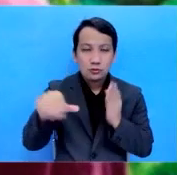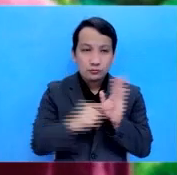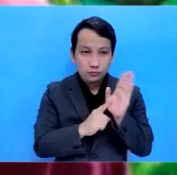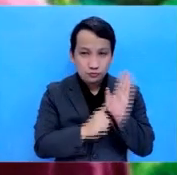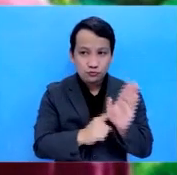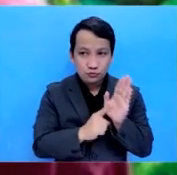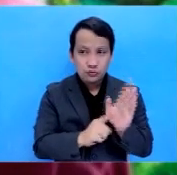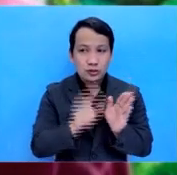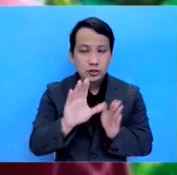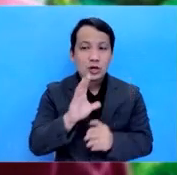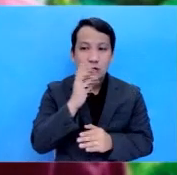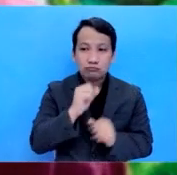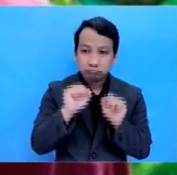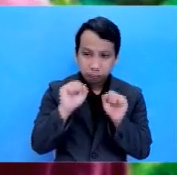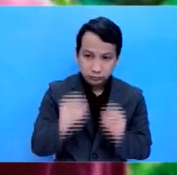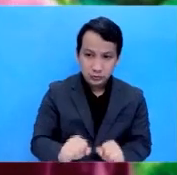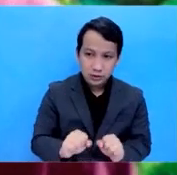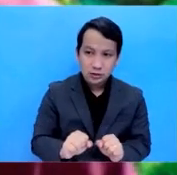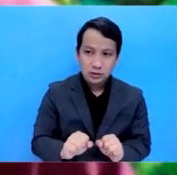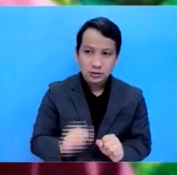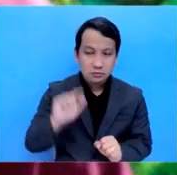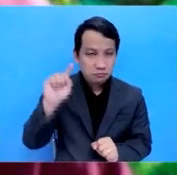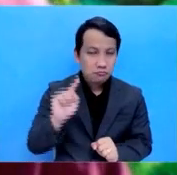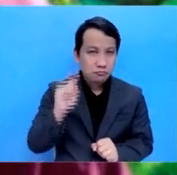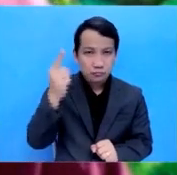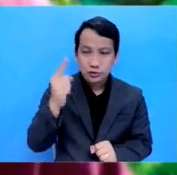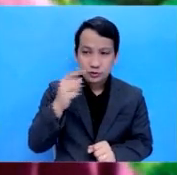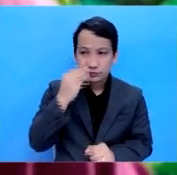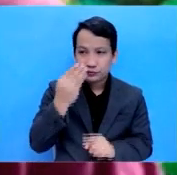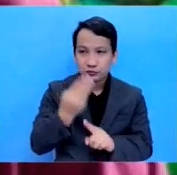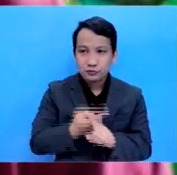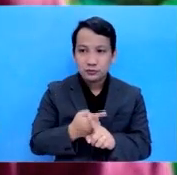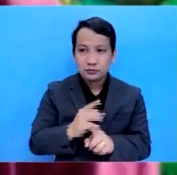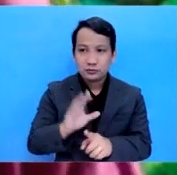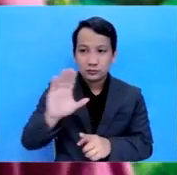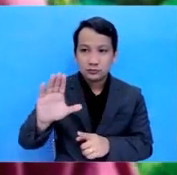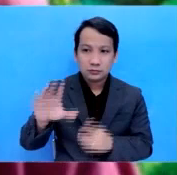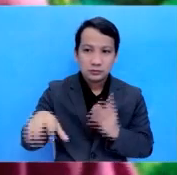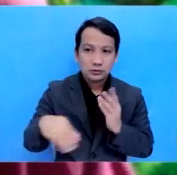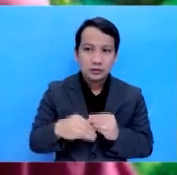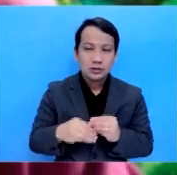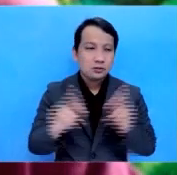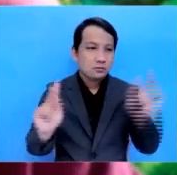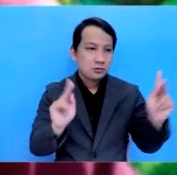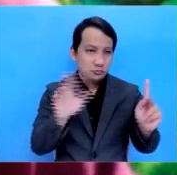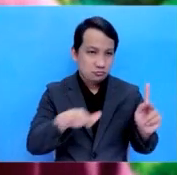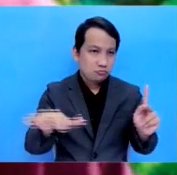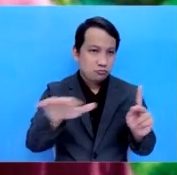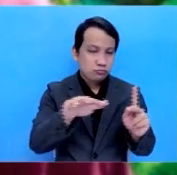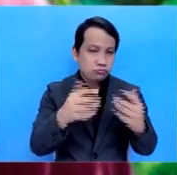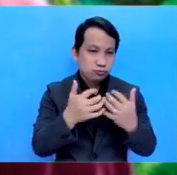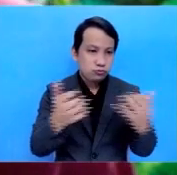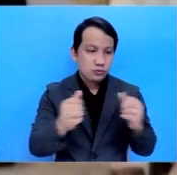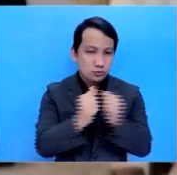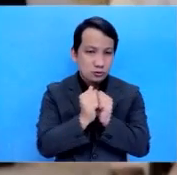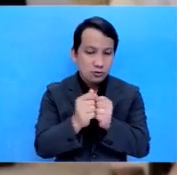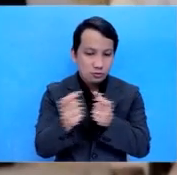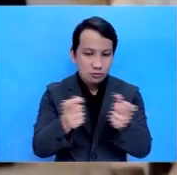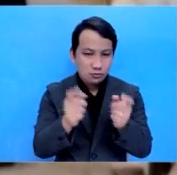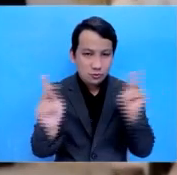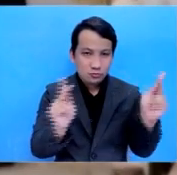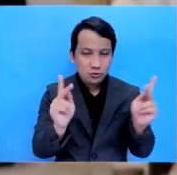he can, in the first few months, tell the people, you are being governed well.